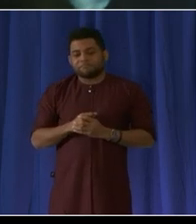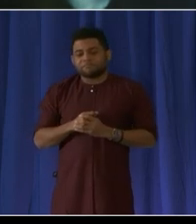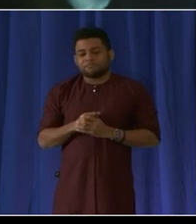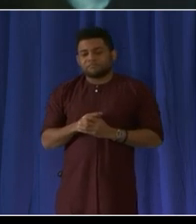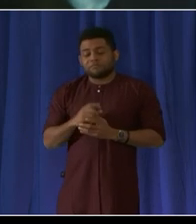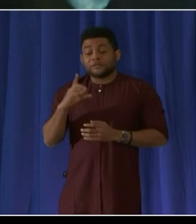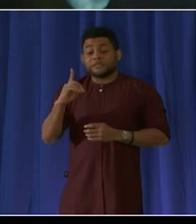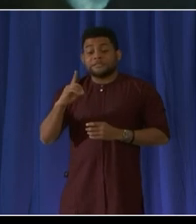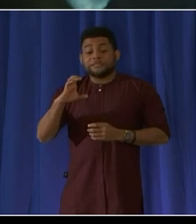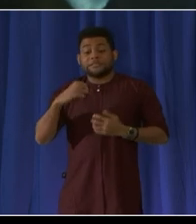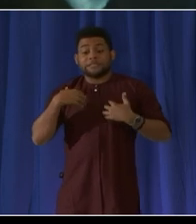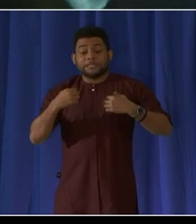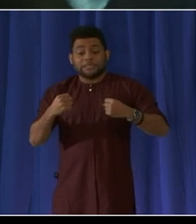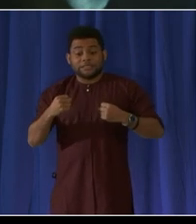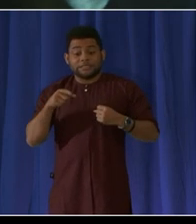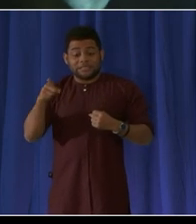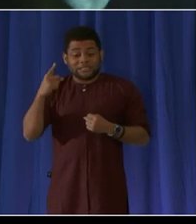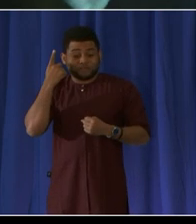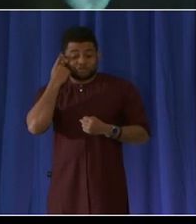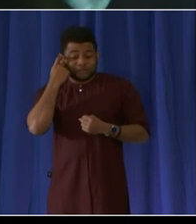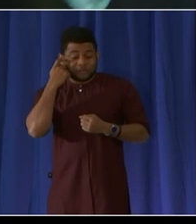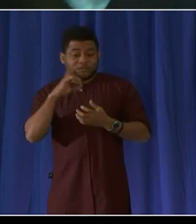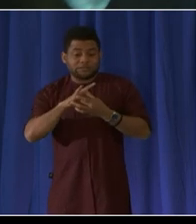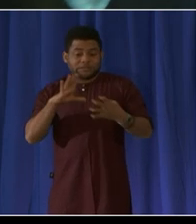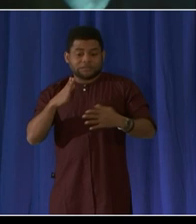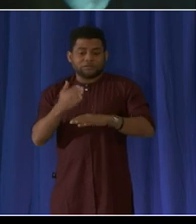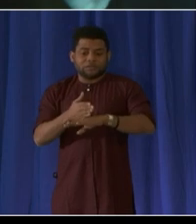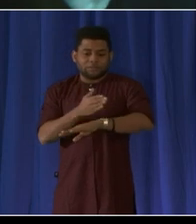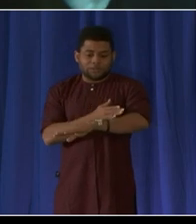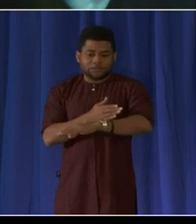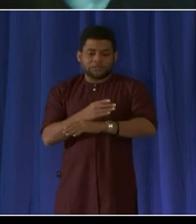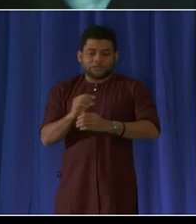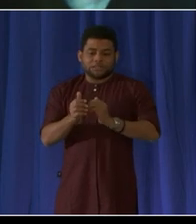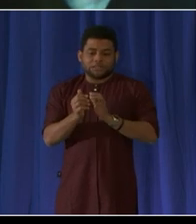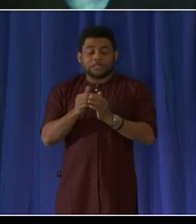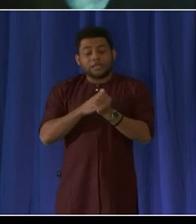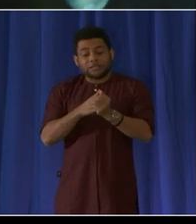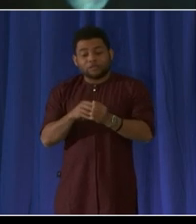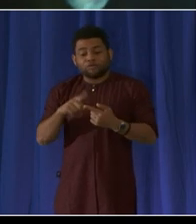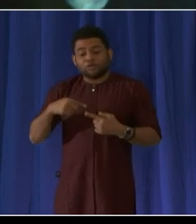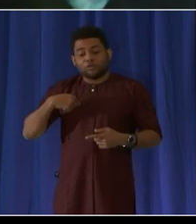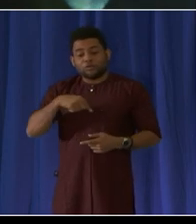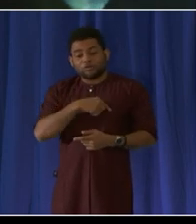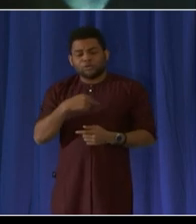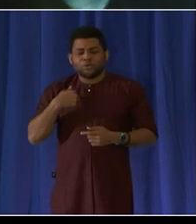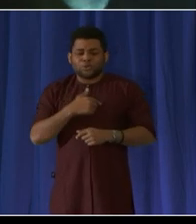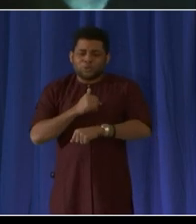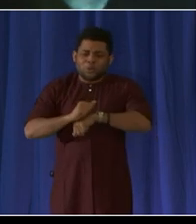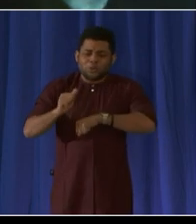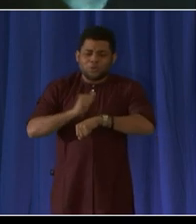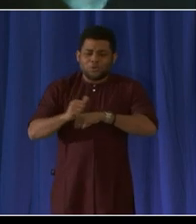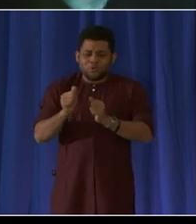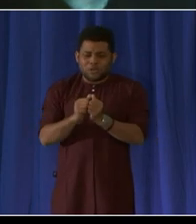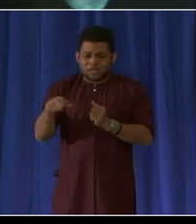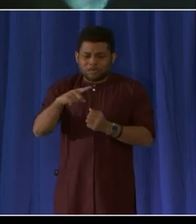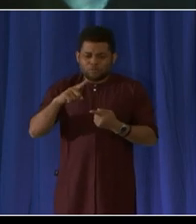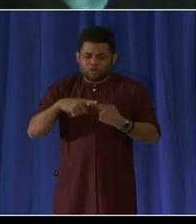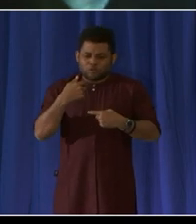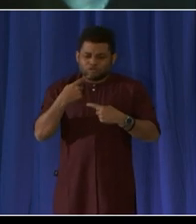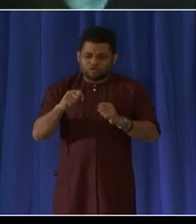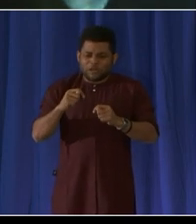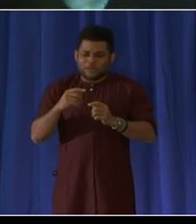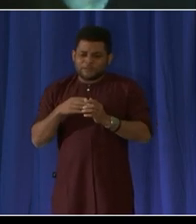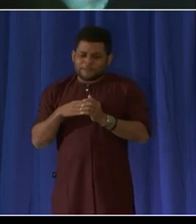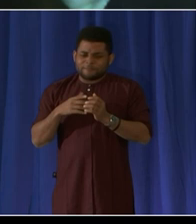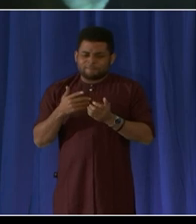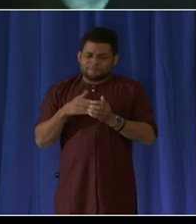DC Health has released its updated guidance to us, and we are working on tracking toward